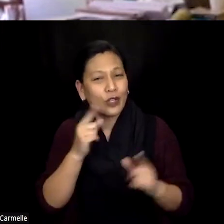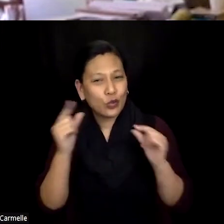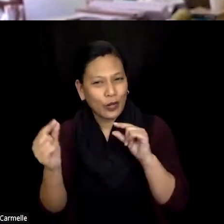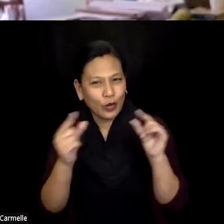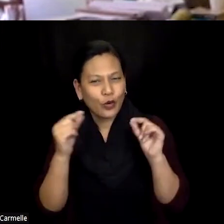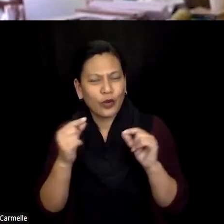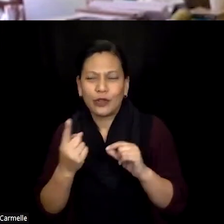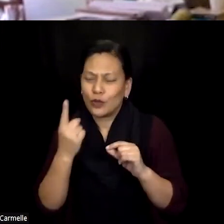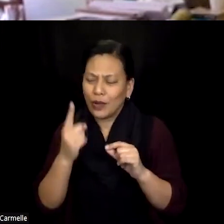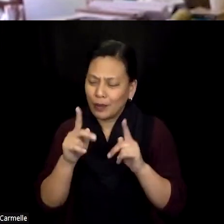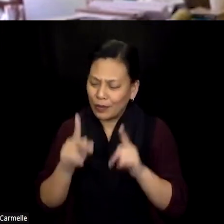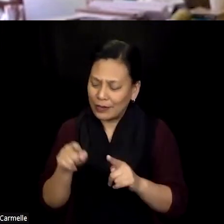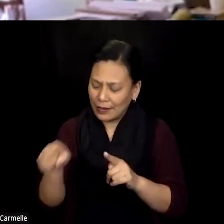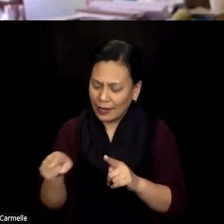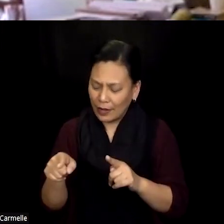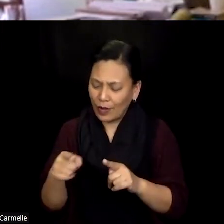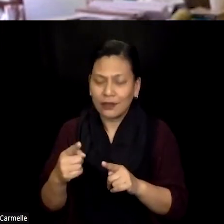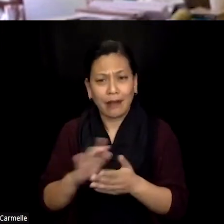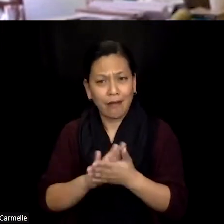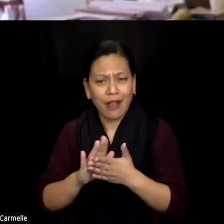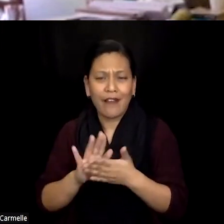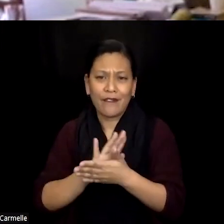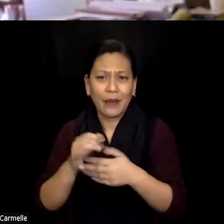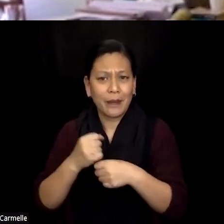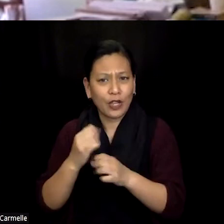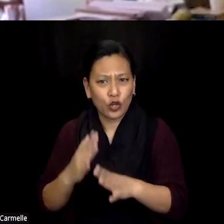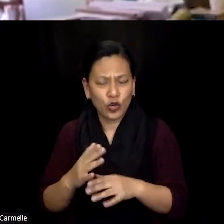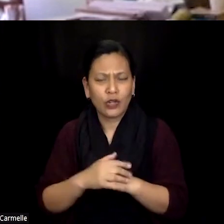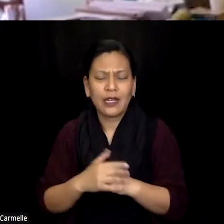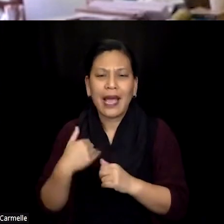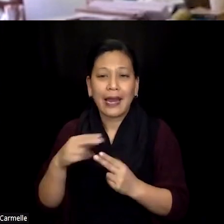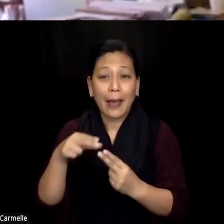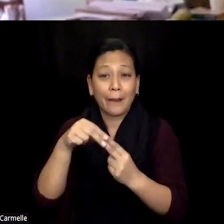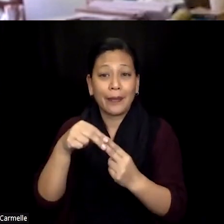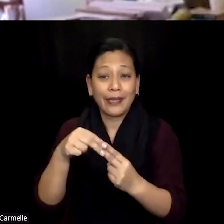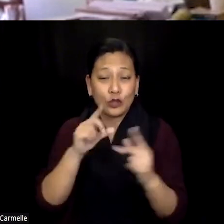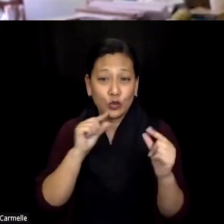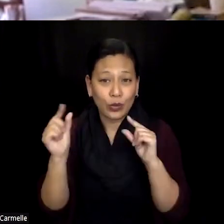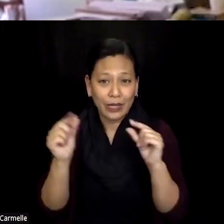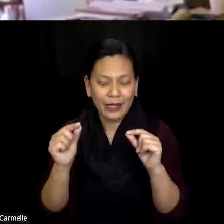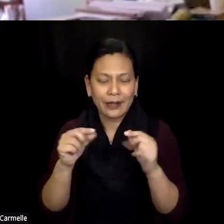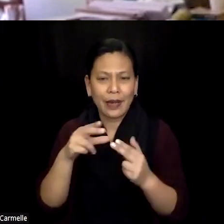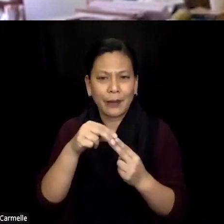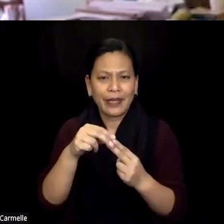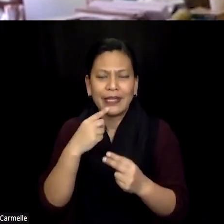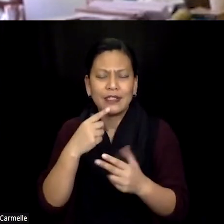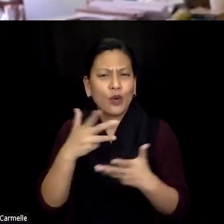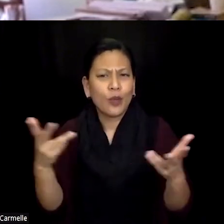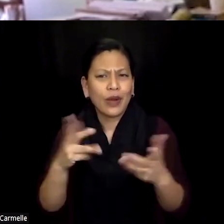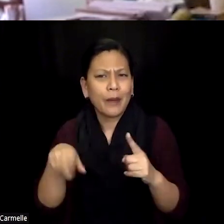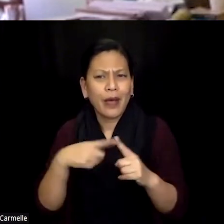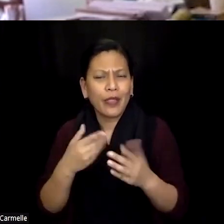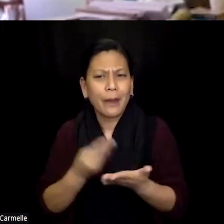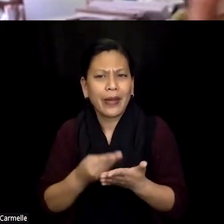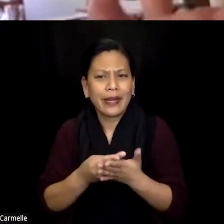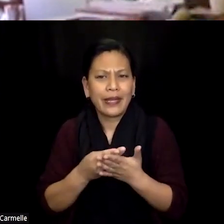was a very nice filmmaker. And she had her pinned tweet for a while saying like, but what about the money?